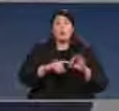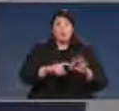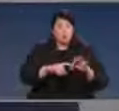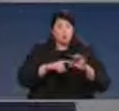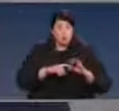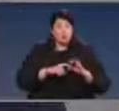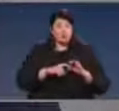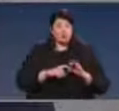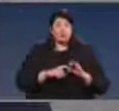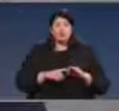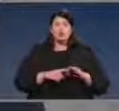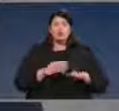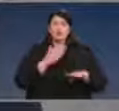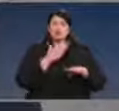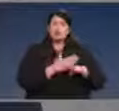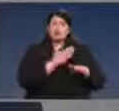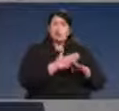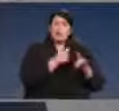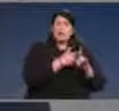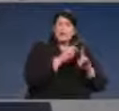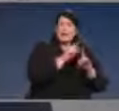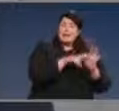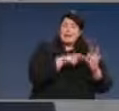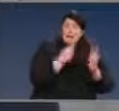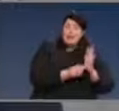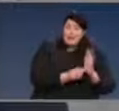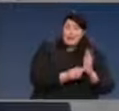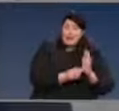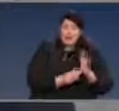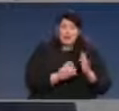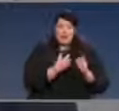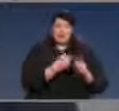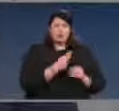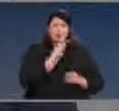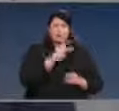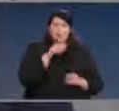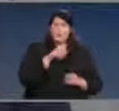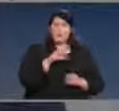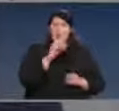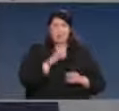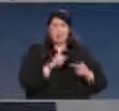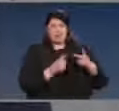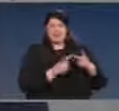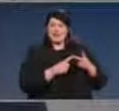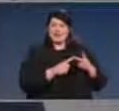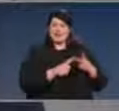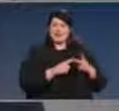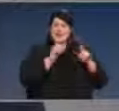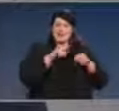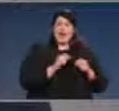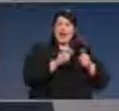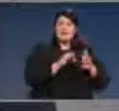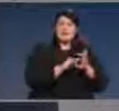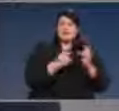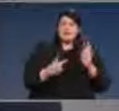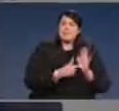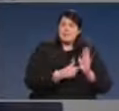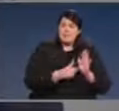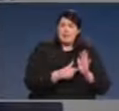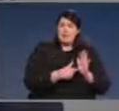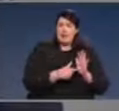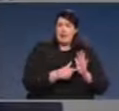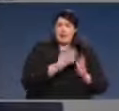Some industry groups have said that the tougher eligibility test under JobKeeper 2.0 will be the death knell for them. So I'm wondering